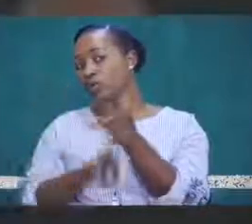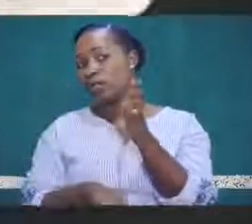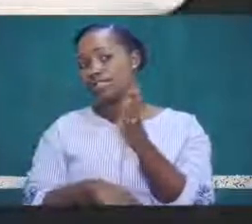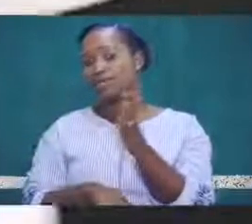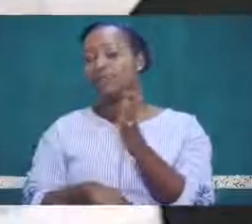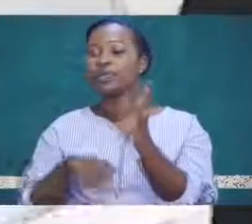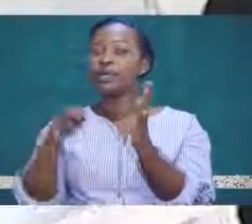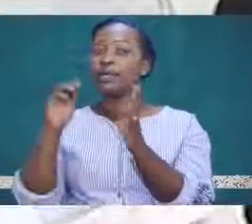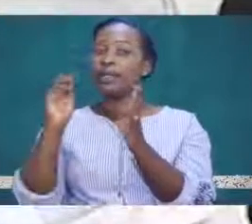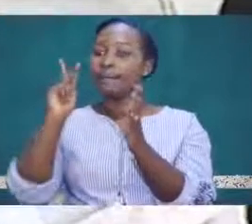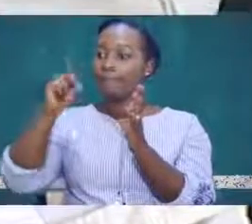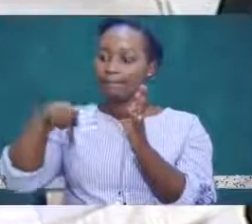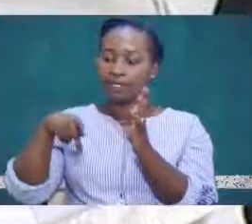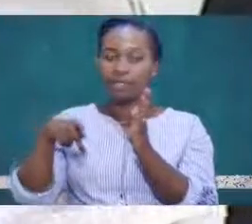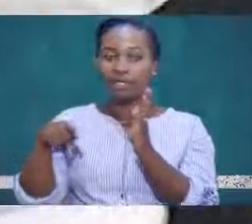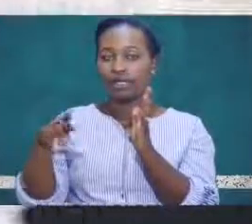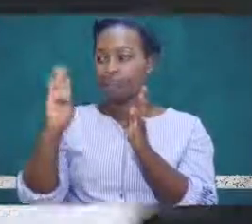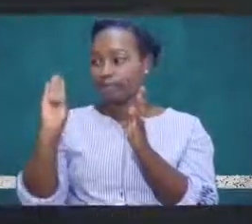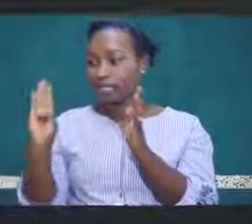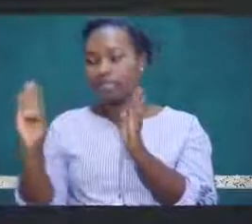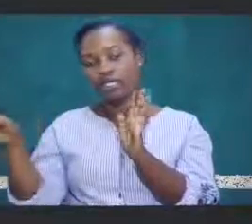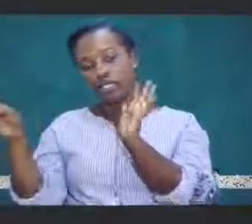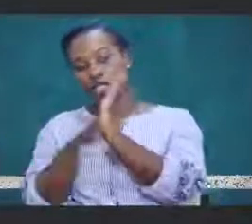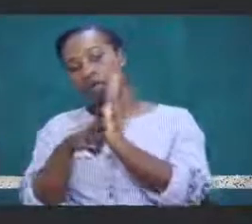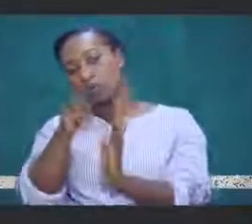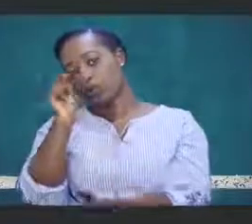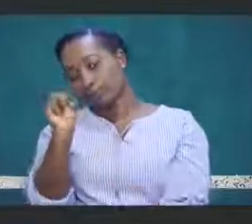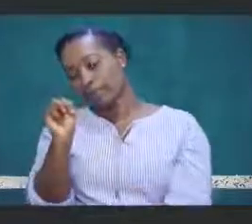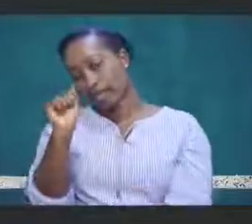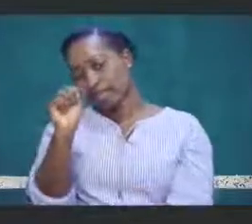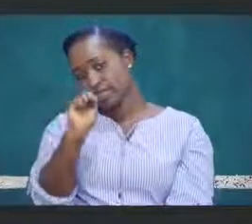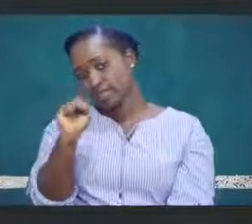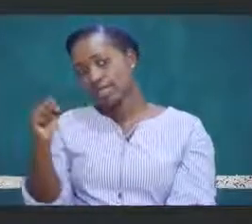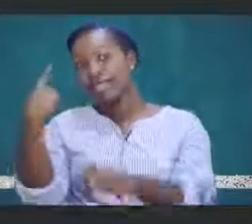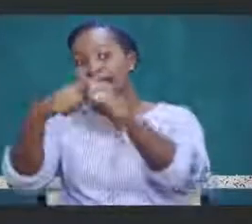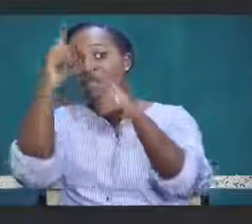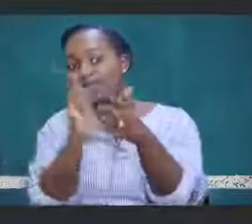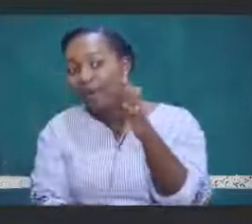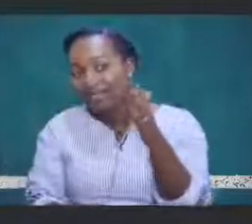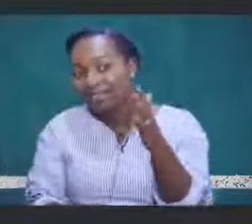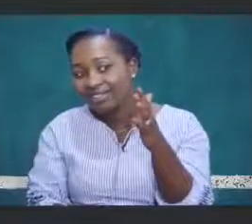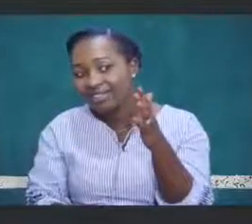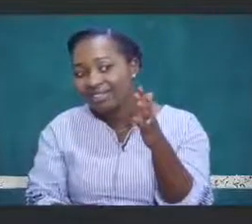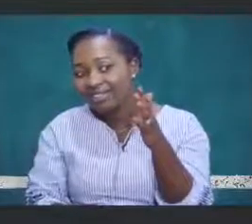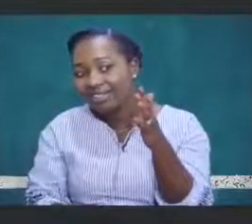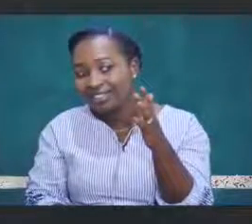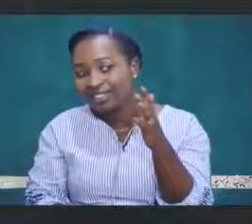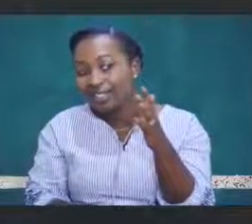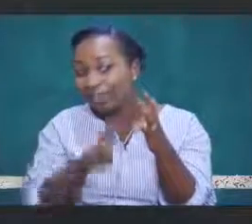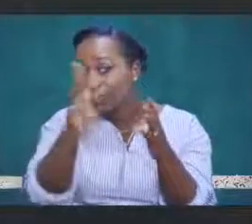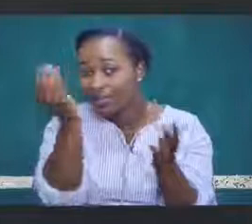Momentum at point B is going to be mass, which is m, times what? Is it u